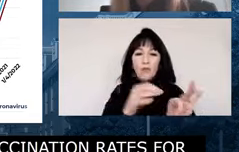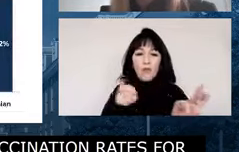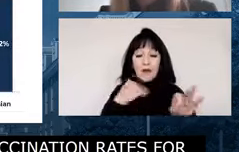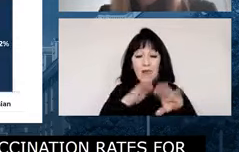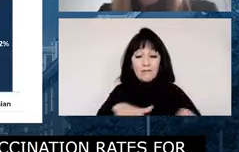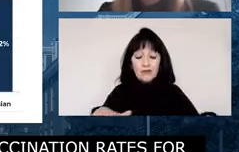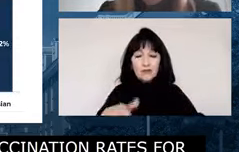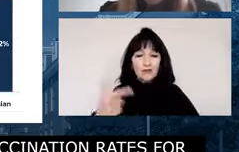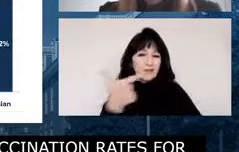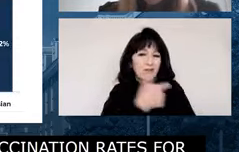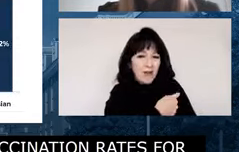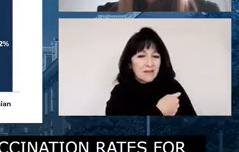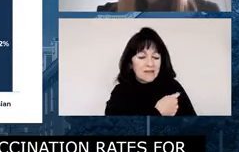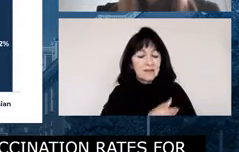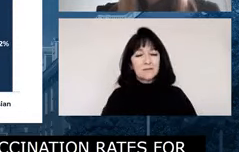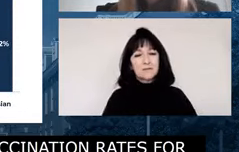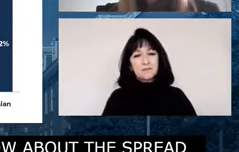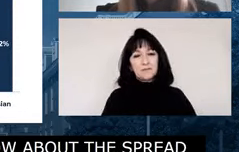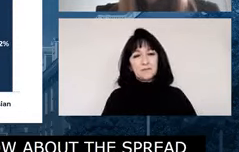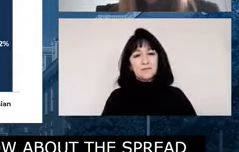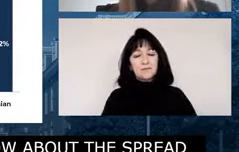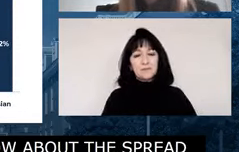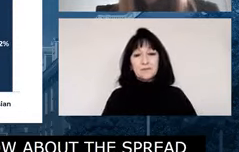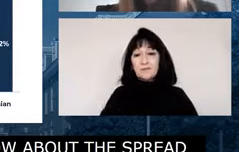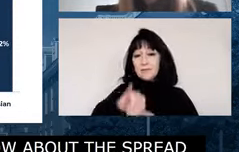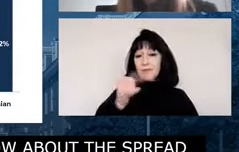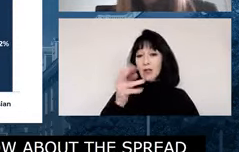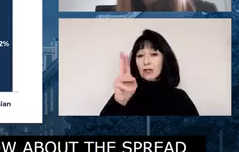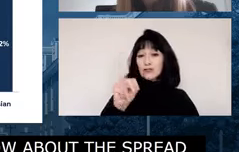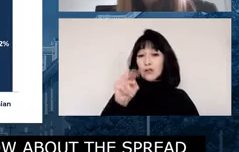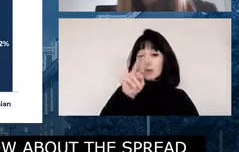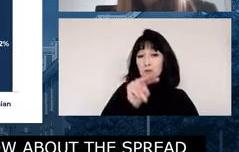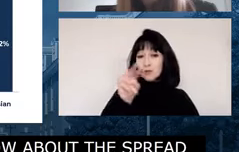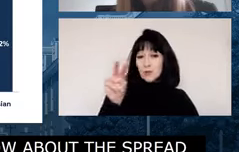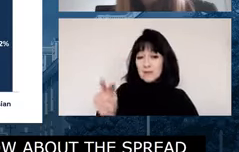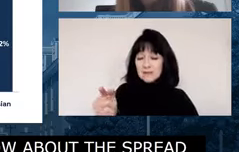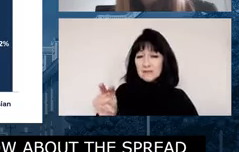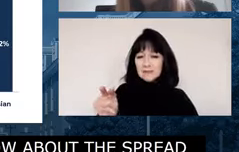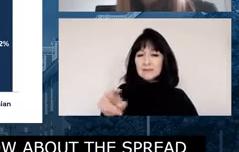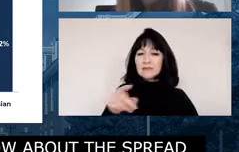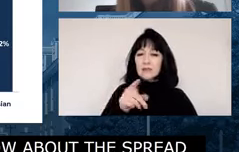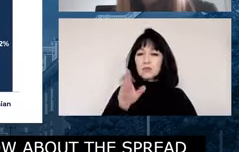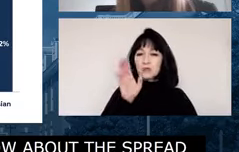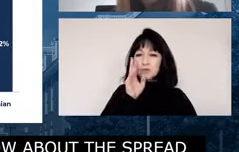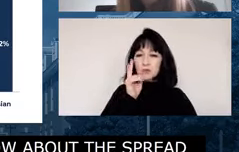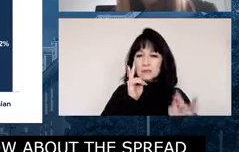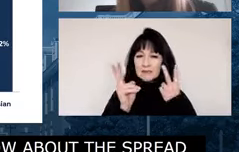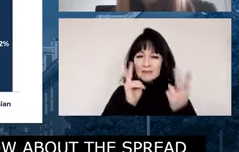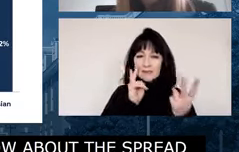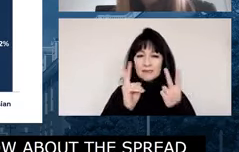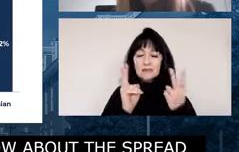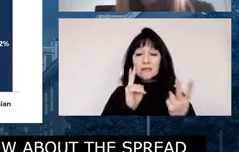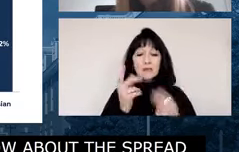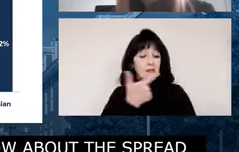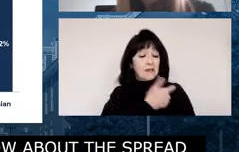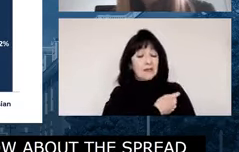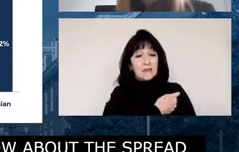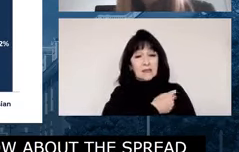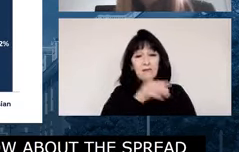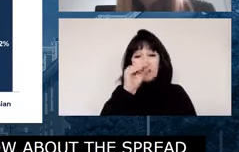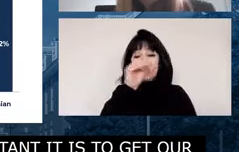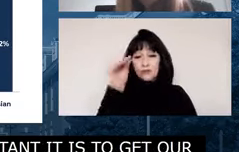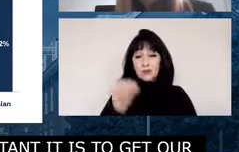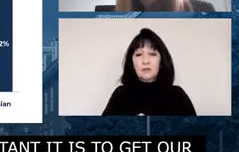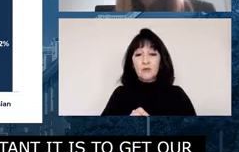little bit. As of January 22nd, you'll see that the vaccination rates for kids ages 5